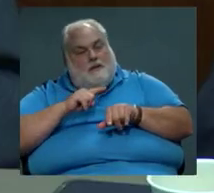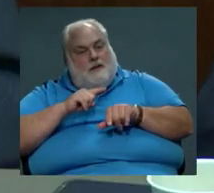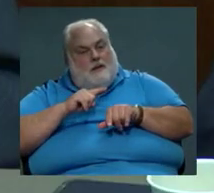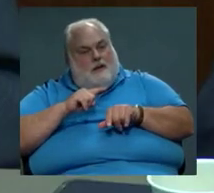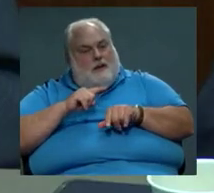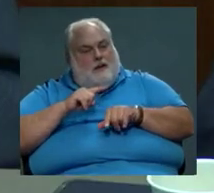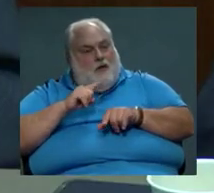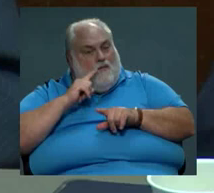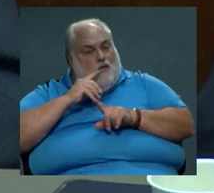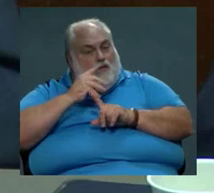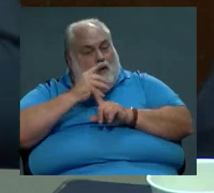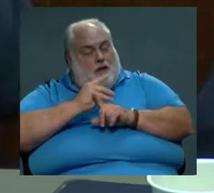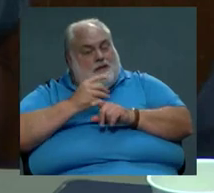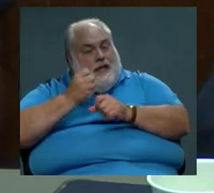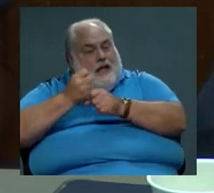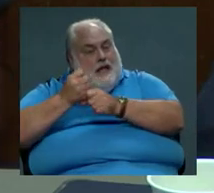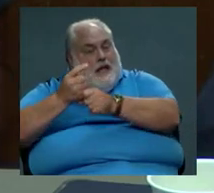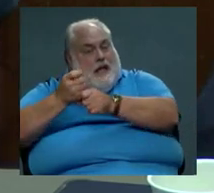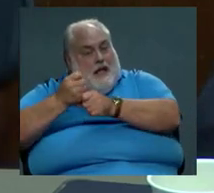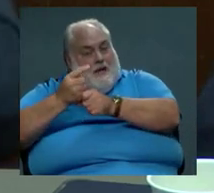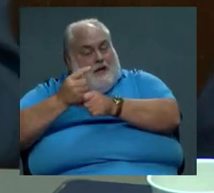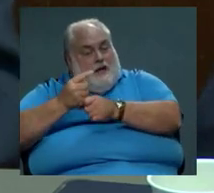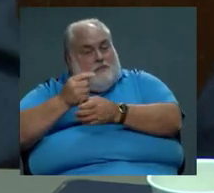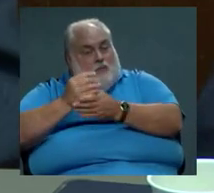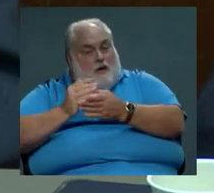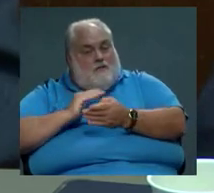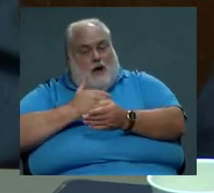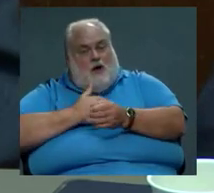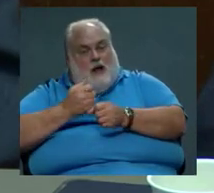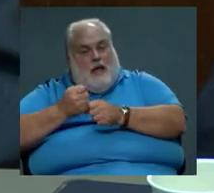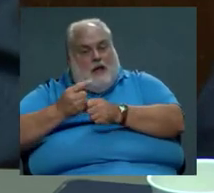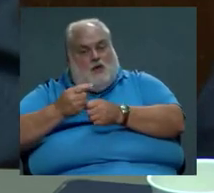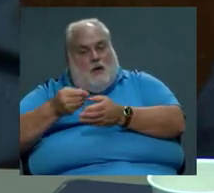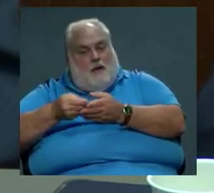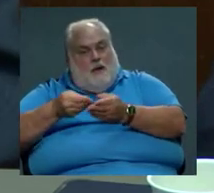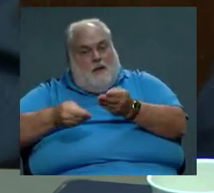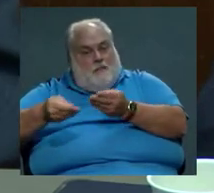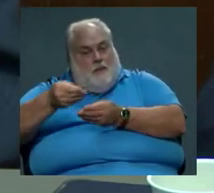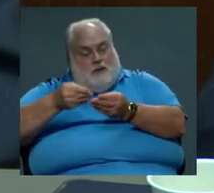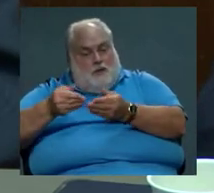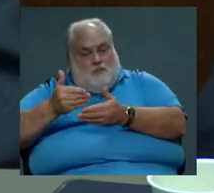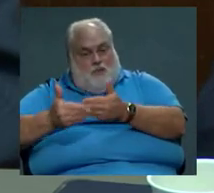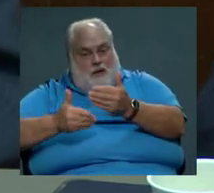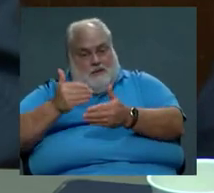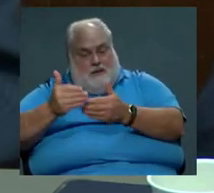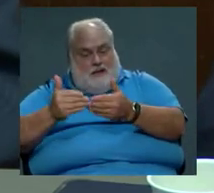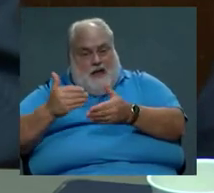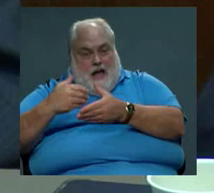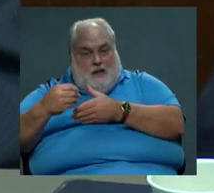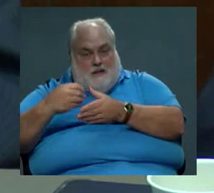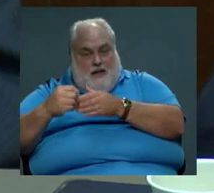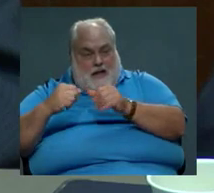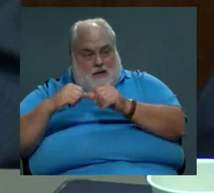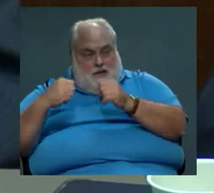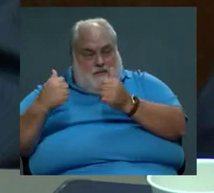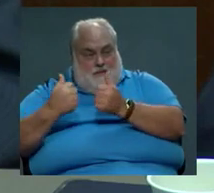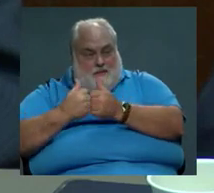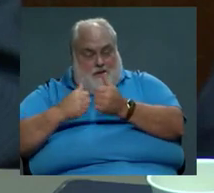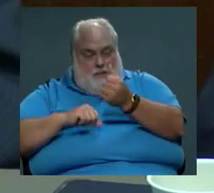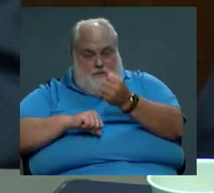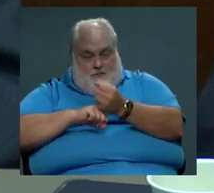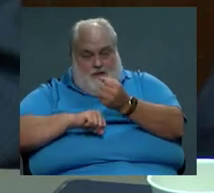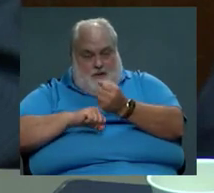will be each year. It's part of the annual budget process. It's a part of the outside agencies that we have